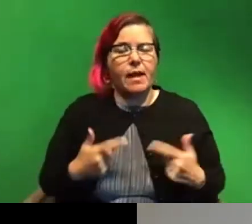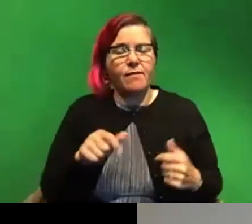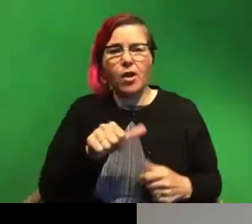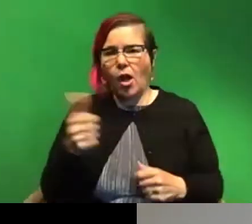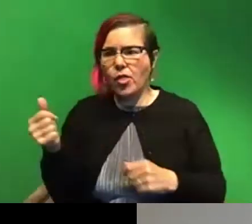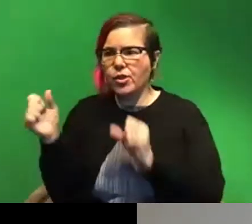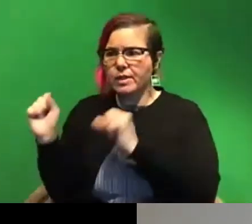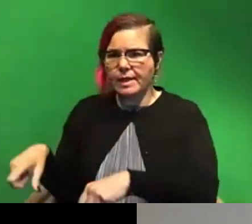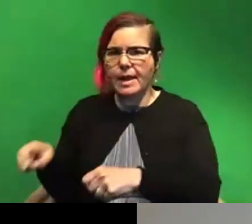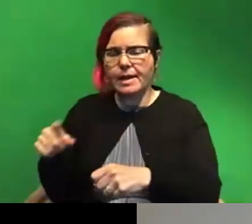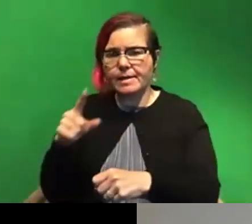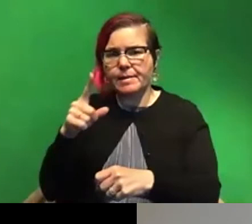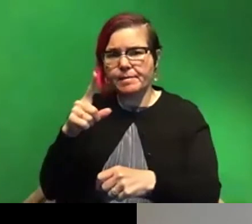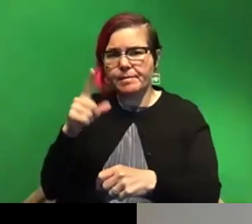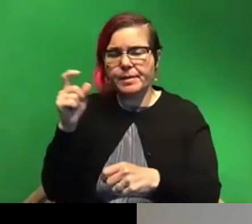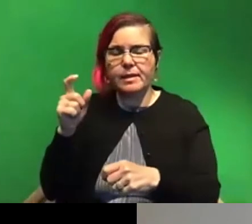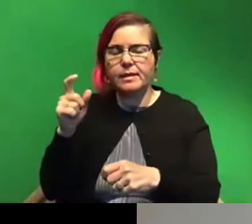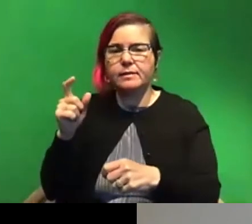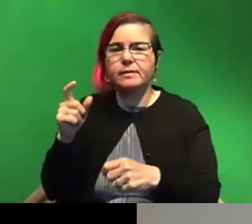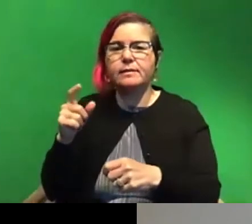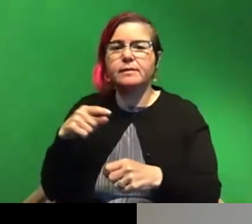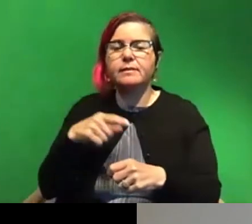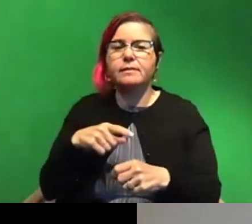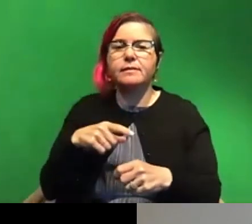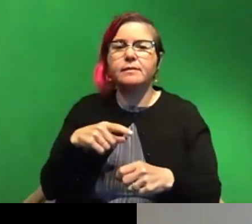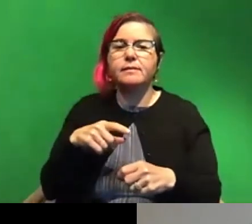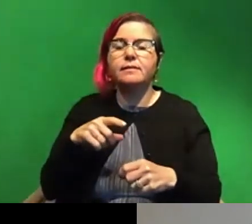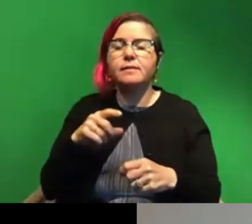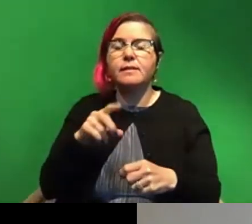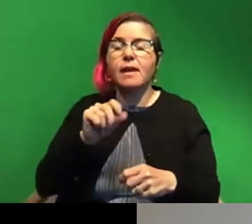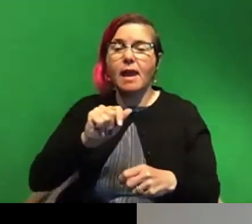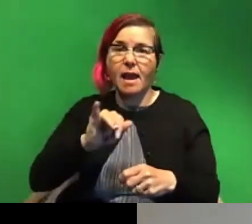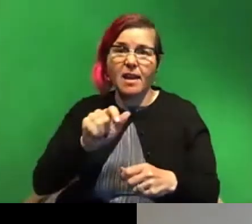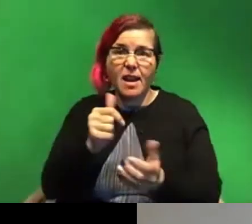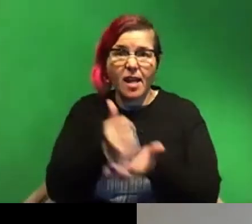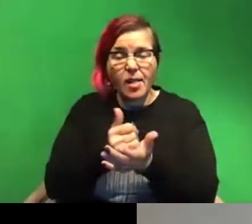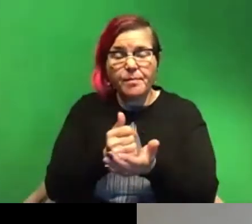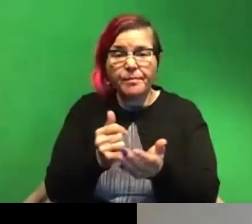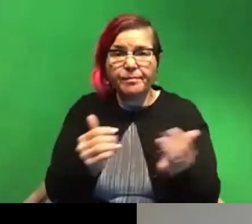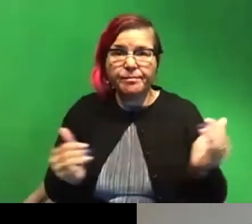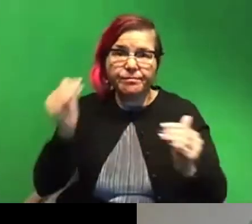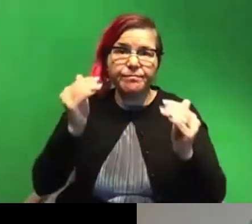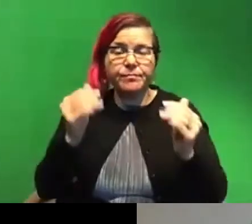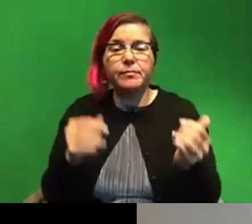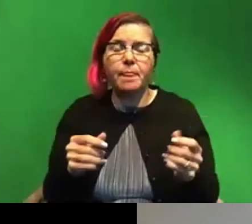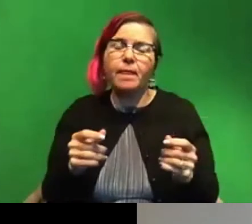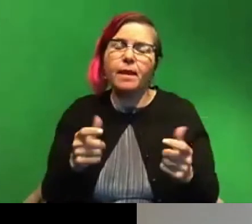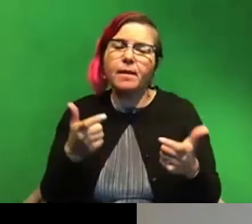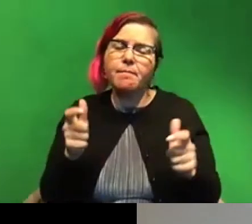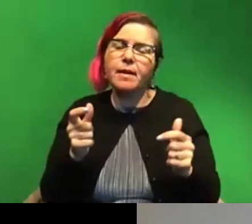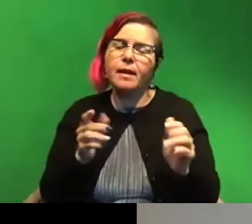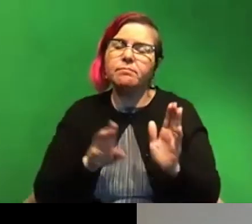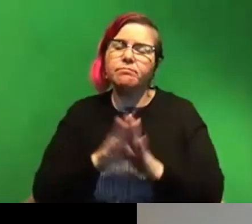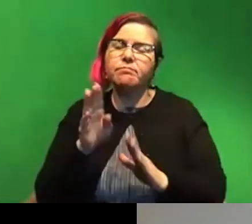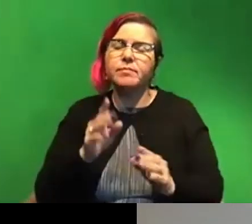of us can because they were hindered by things that now AI can do for them. And so I think that that's one of the biggest advancements that I'm really